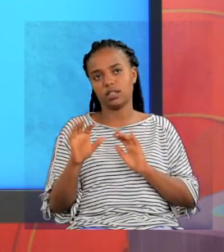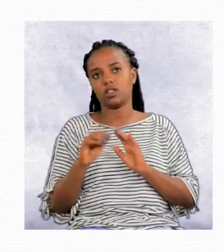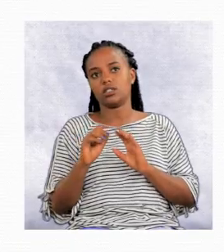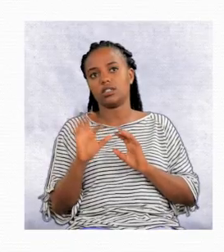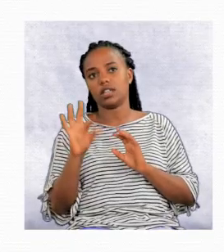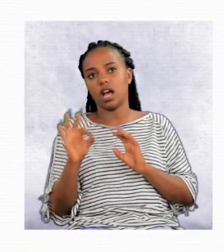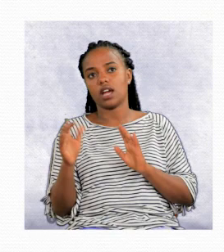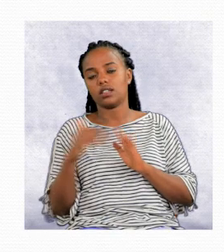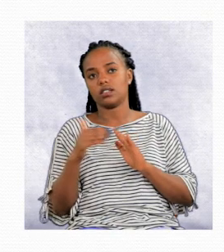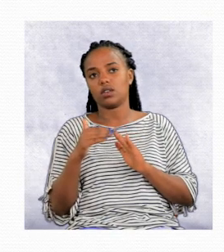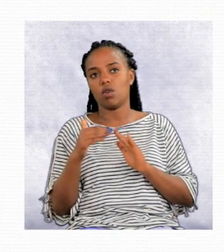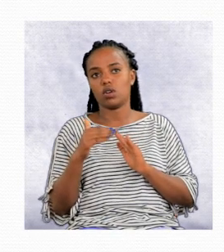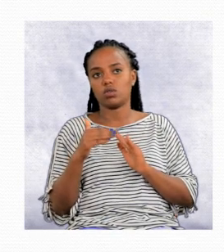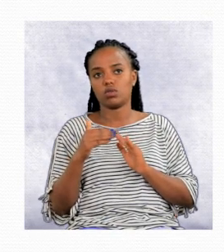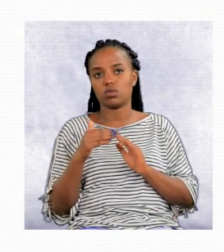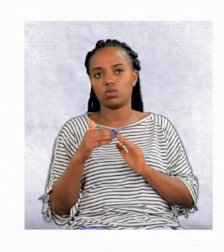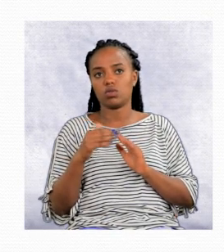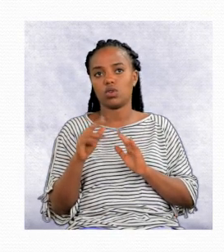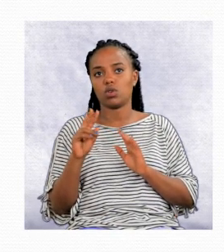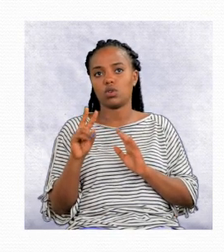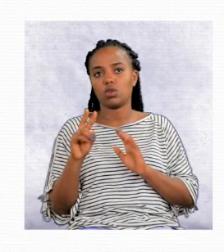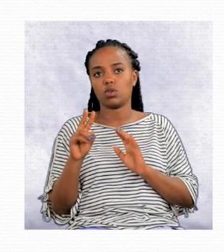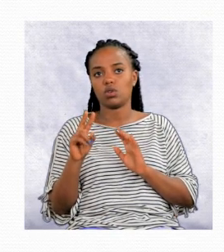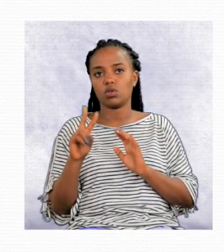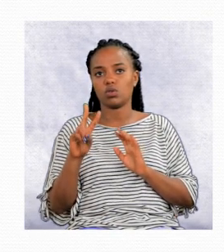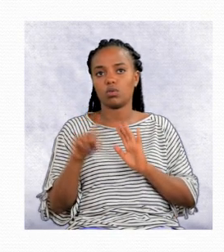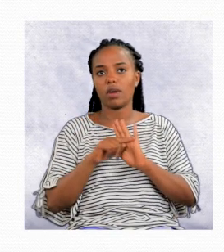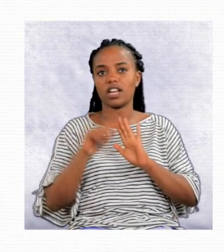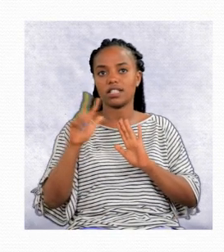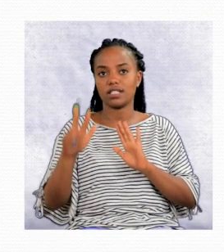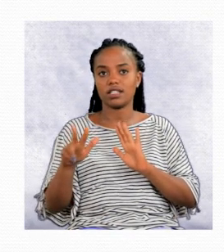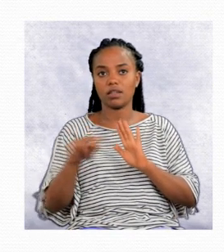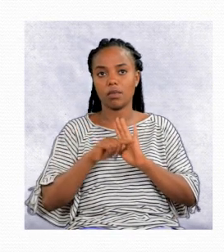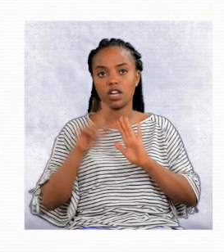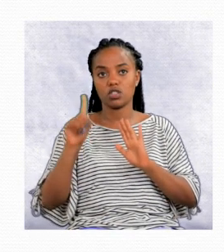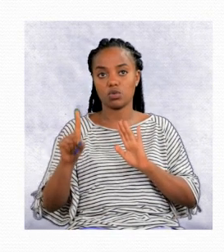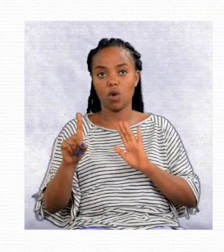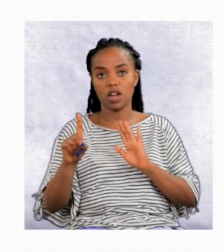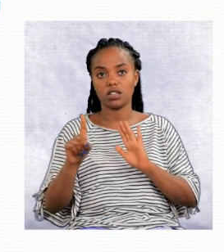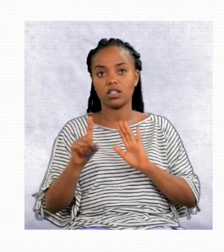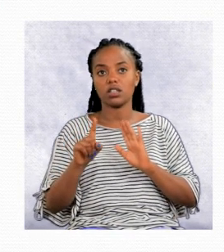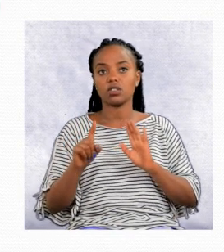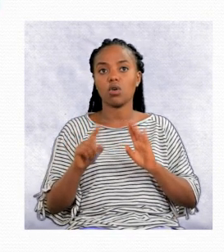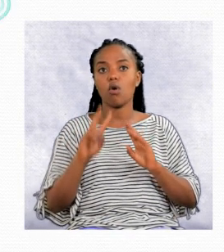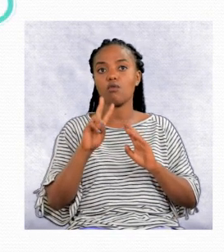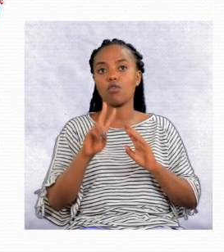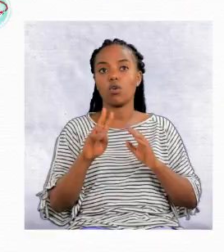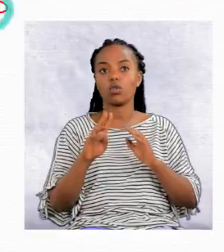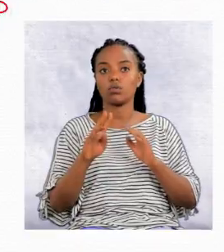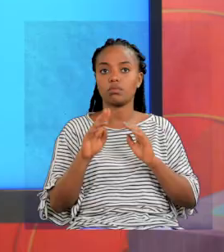9 is equal to 2 minus 3 is minus 1. Minus 1 times minus 4 is this, positive 4p.